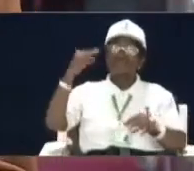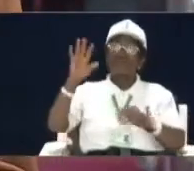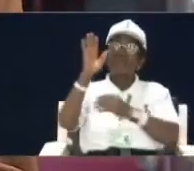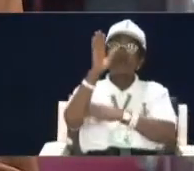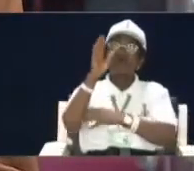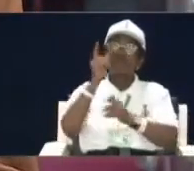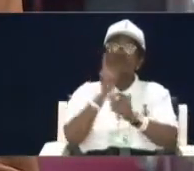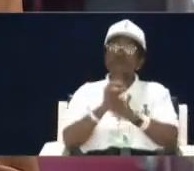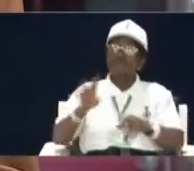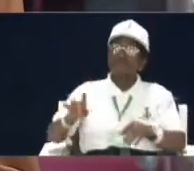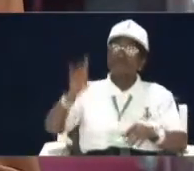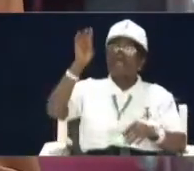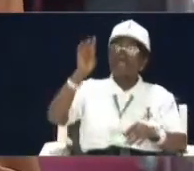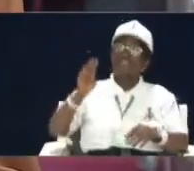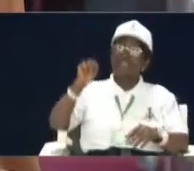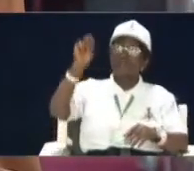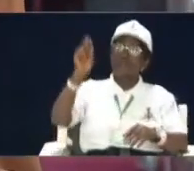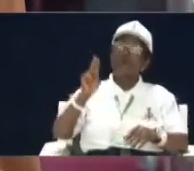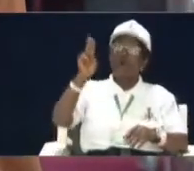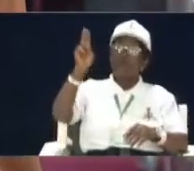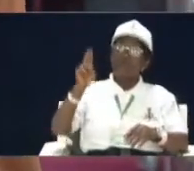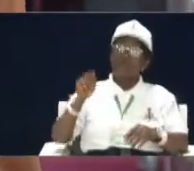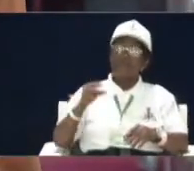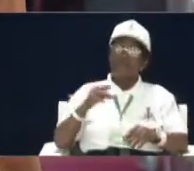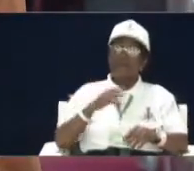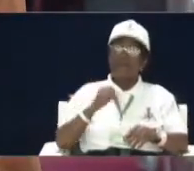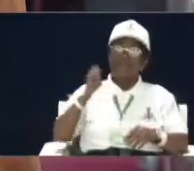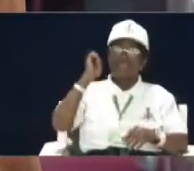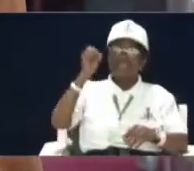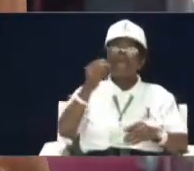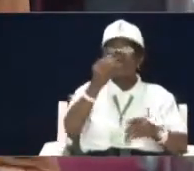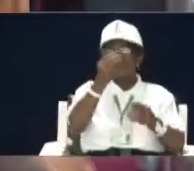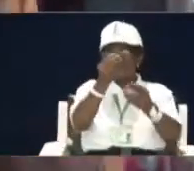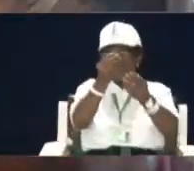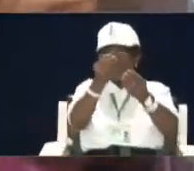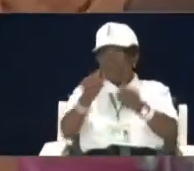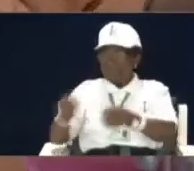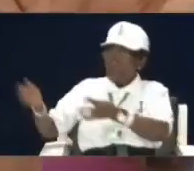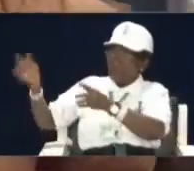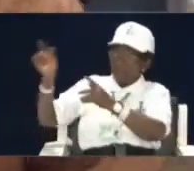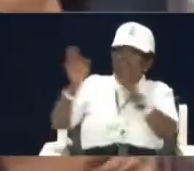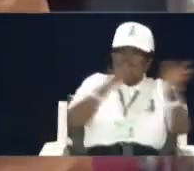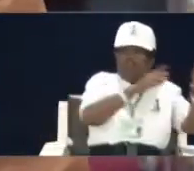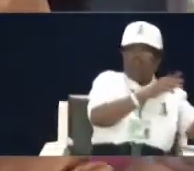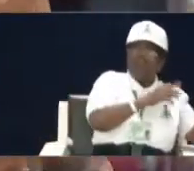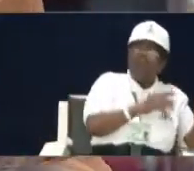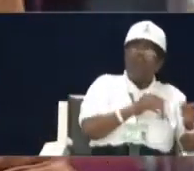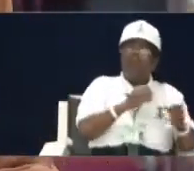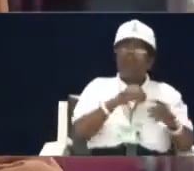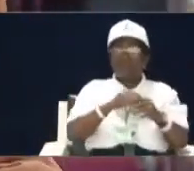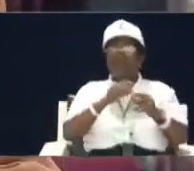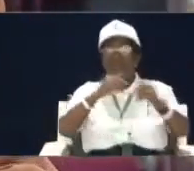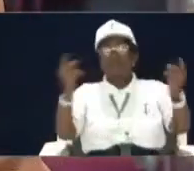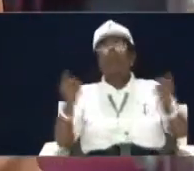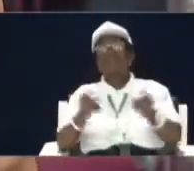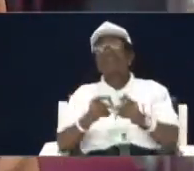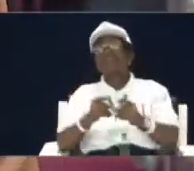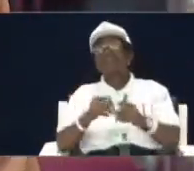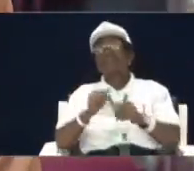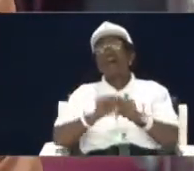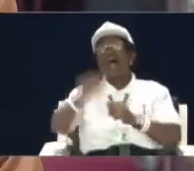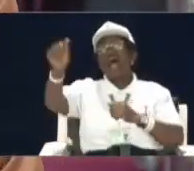him up. And the next place he landed was several kilometers away.